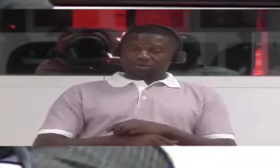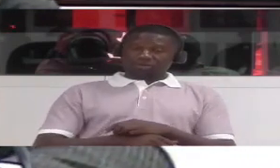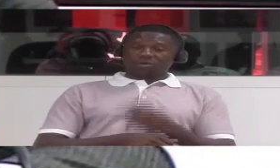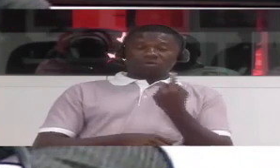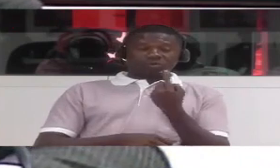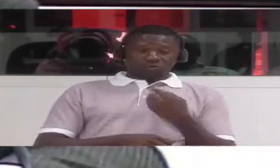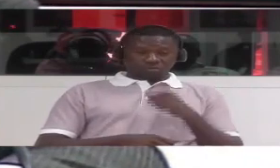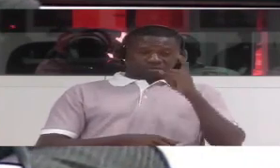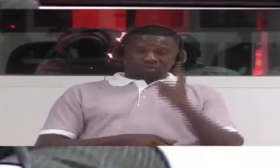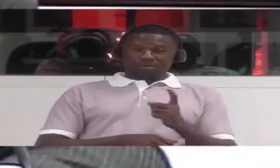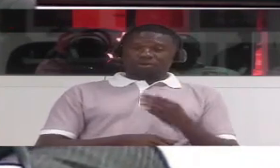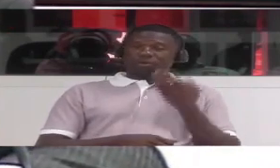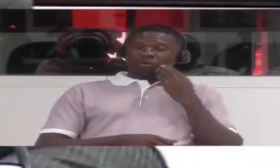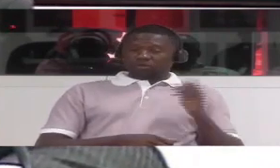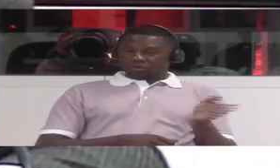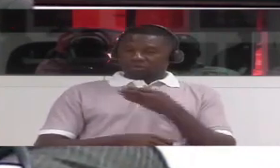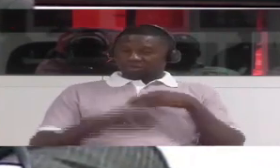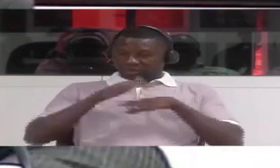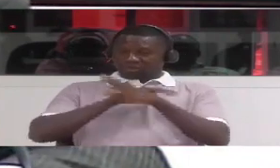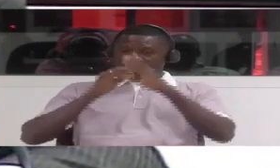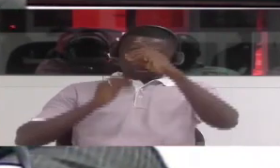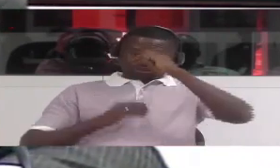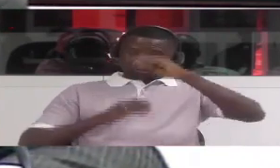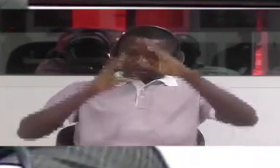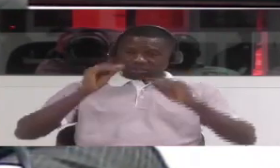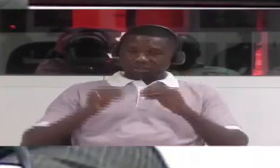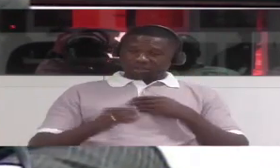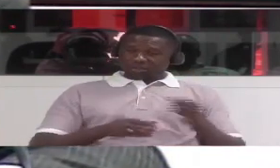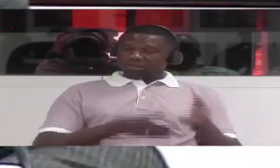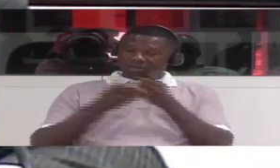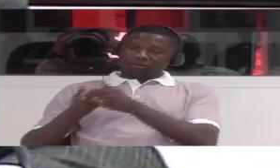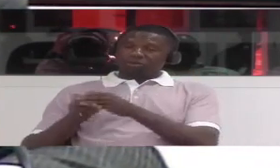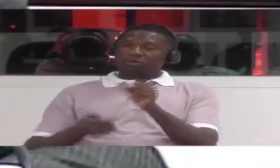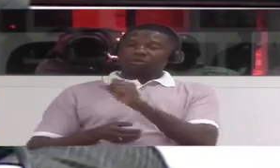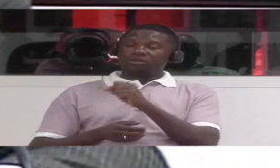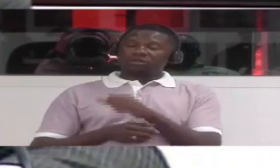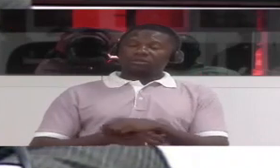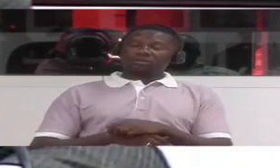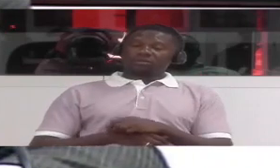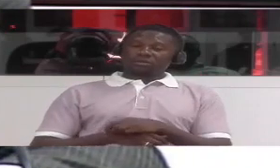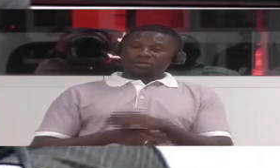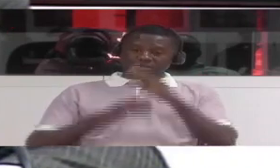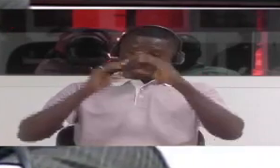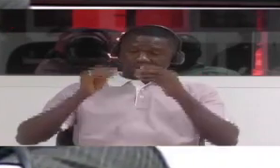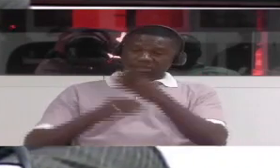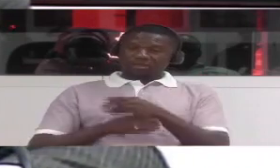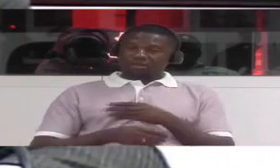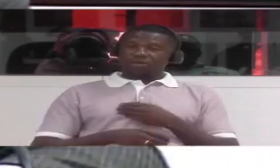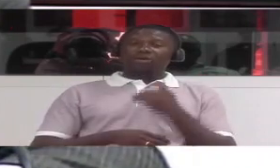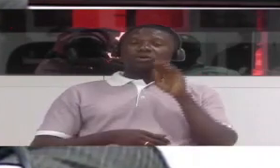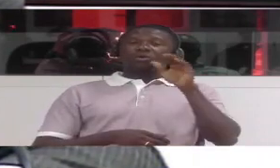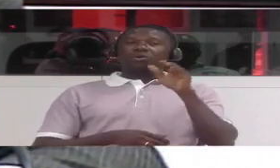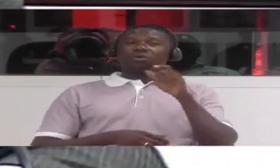station. But when we got inside, he handed me over to others in the station, and they called somebody else, and I was asked to go